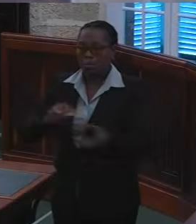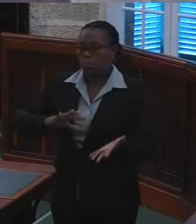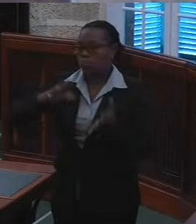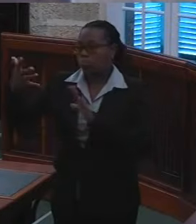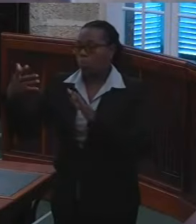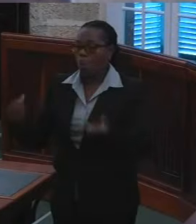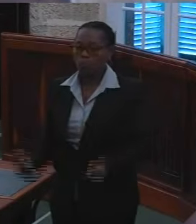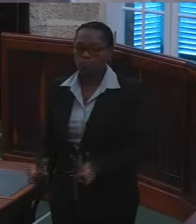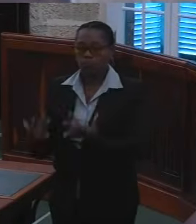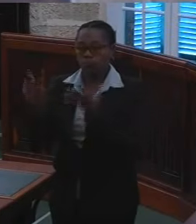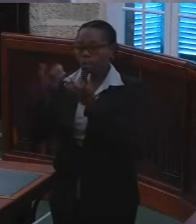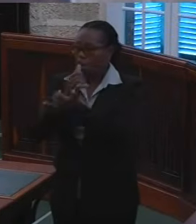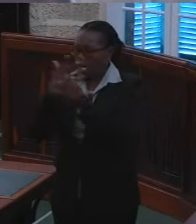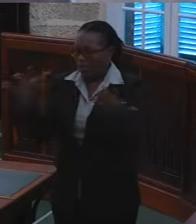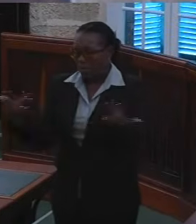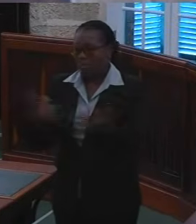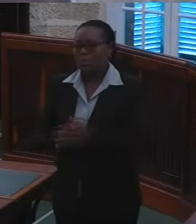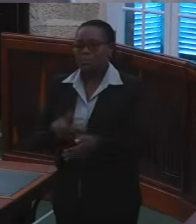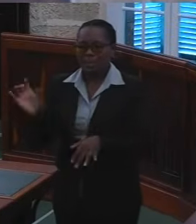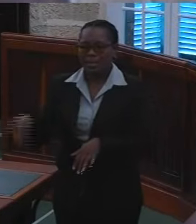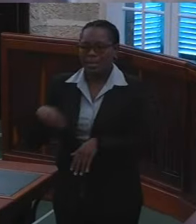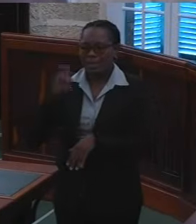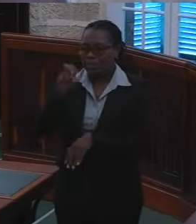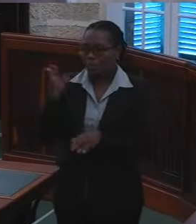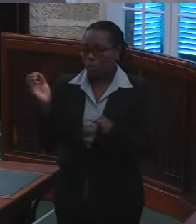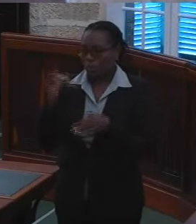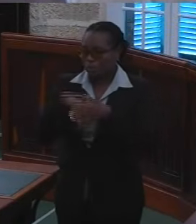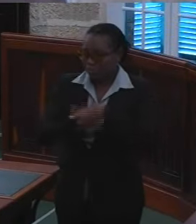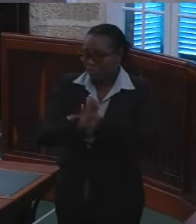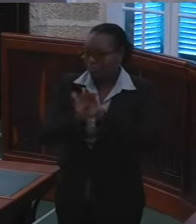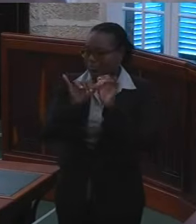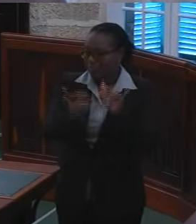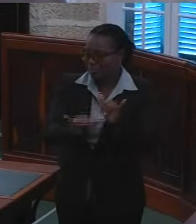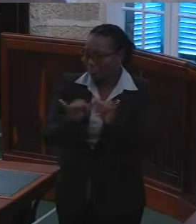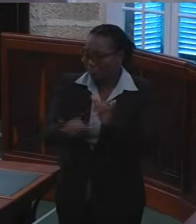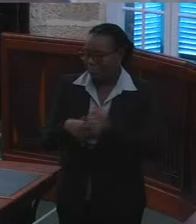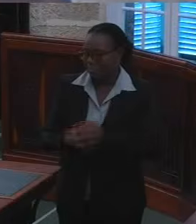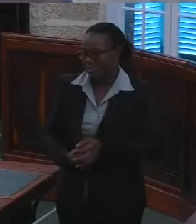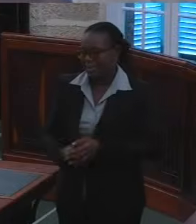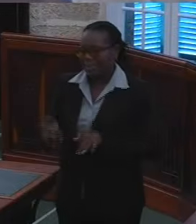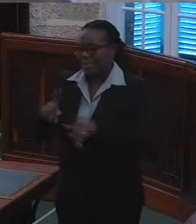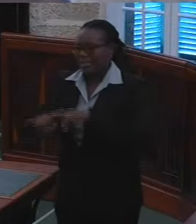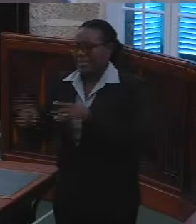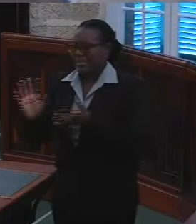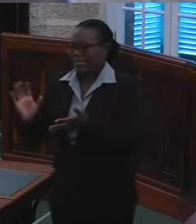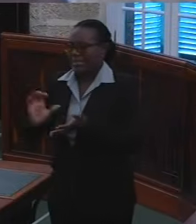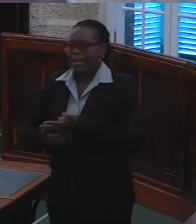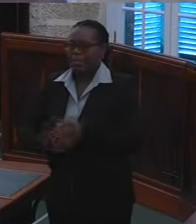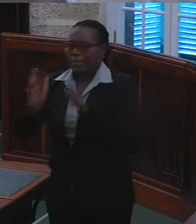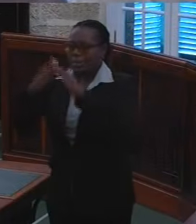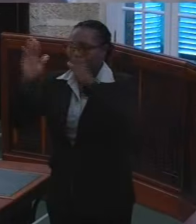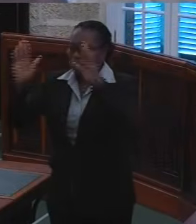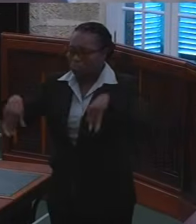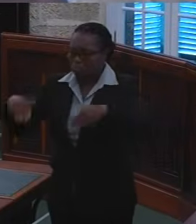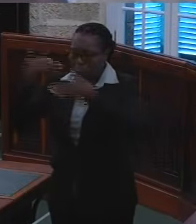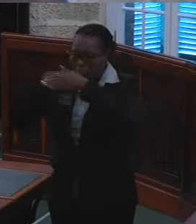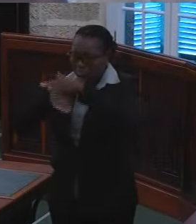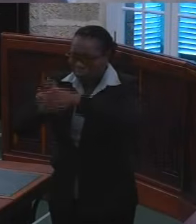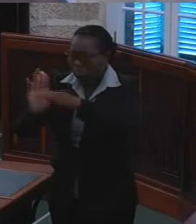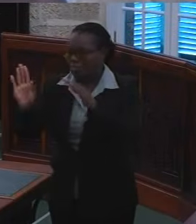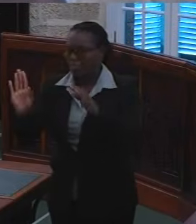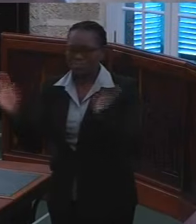disaster, or other such emergency. This is not the shelter that is being referred to in this legislation, so I just want to